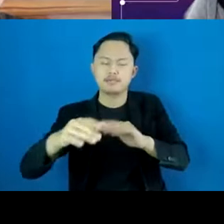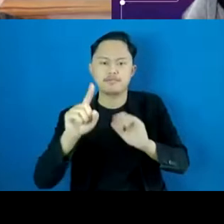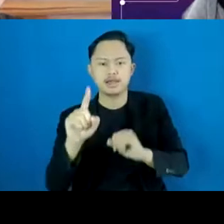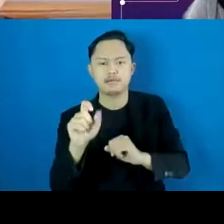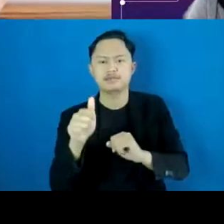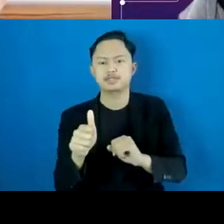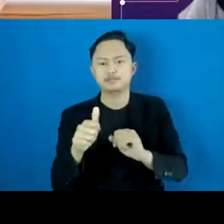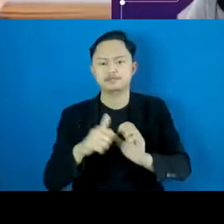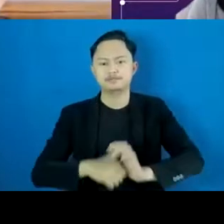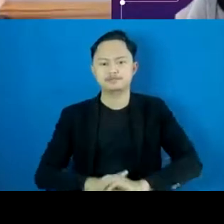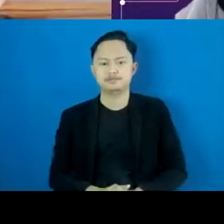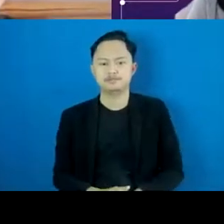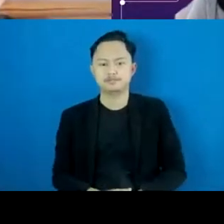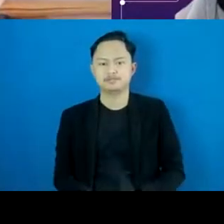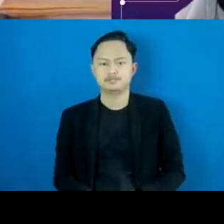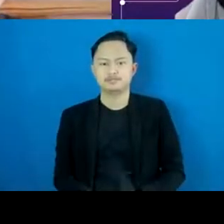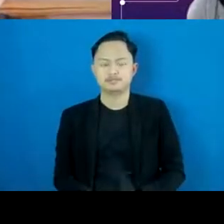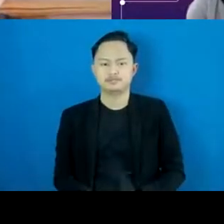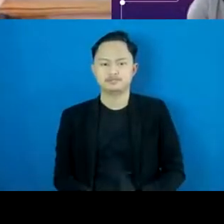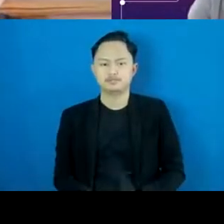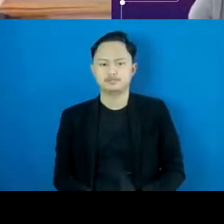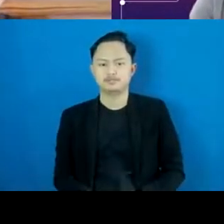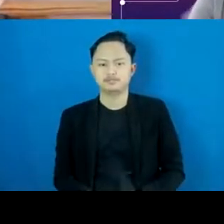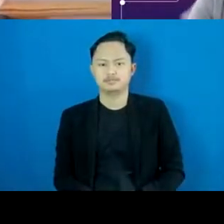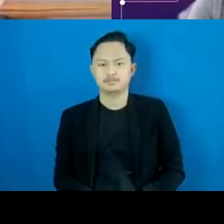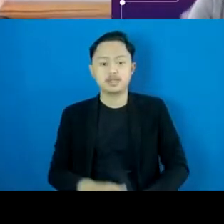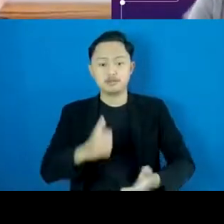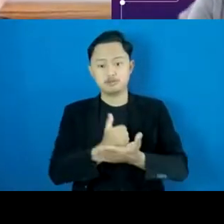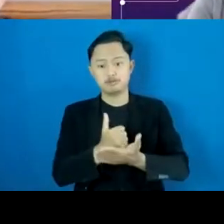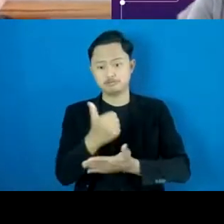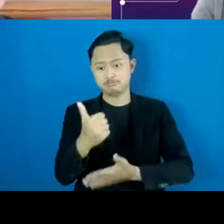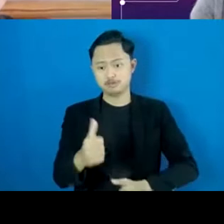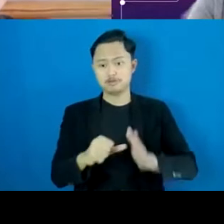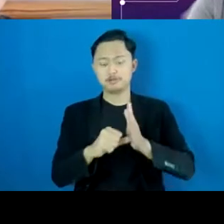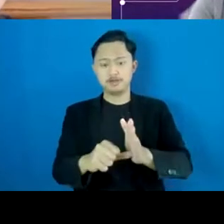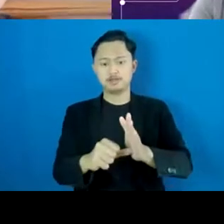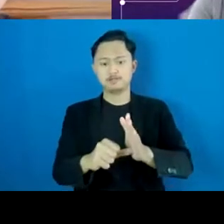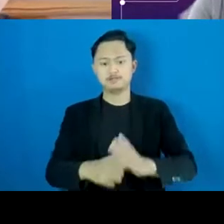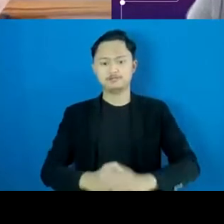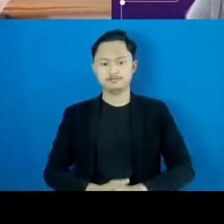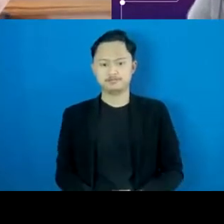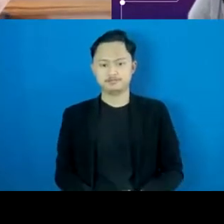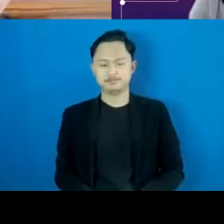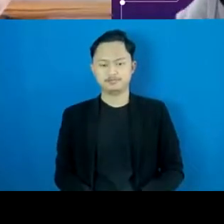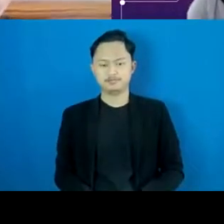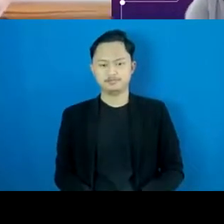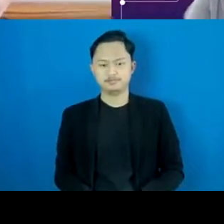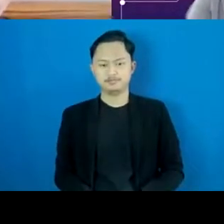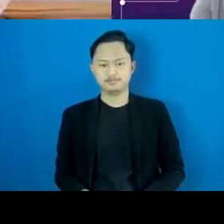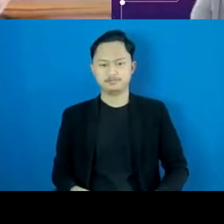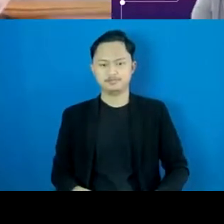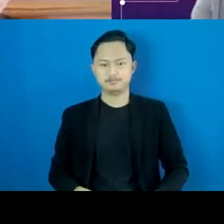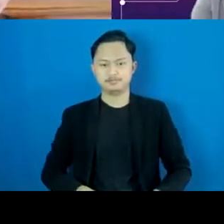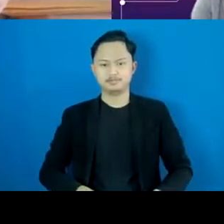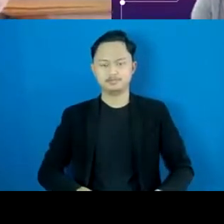during particularly the period where you have scheduled charging can disrupt the entire schedule. Another problem that